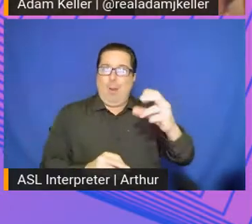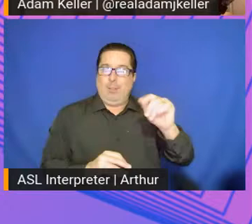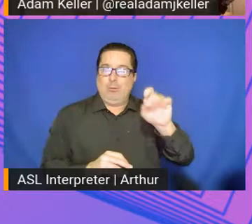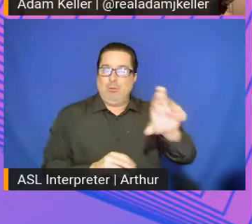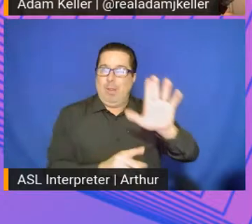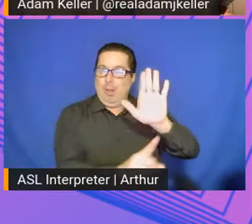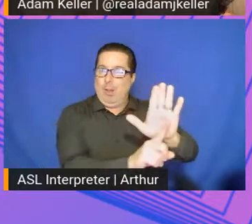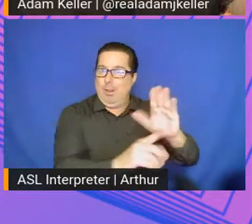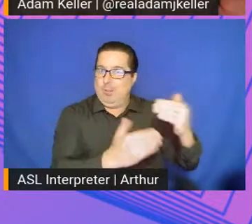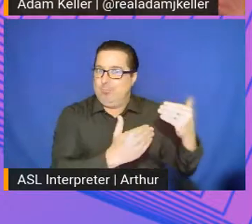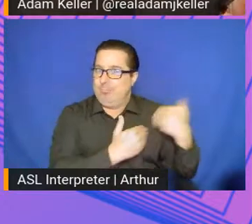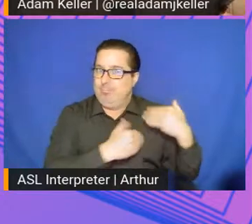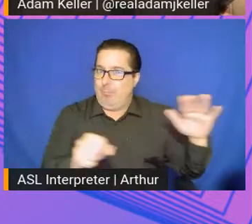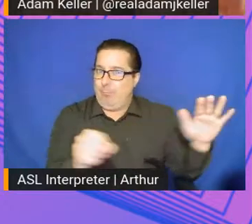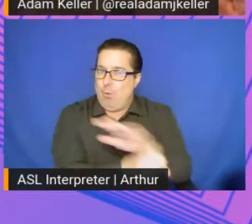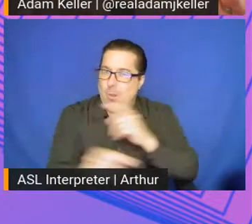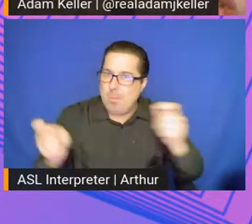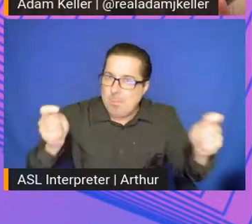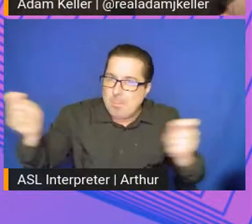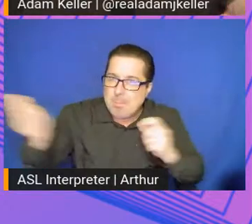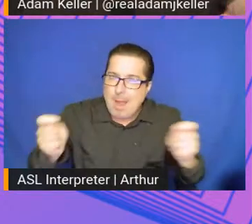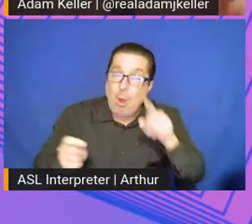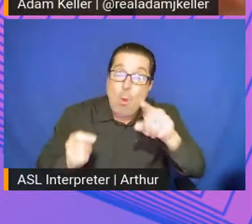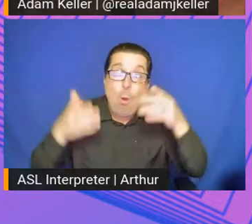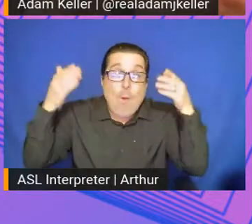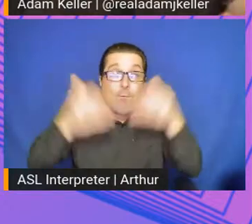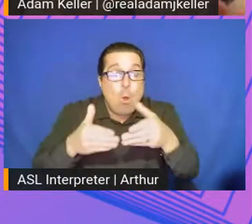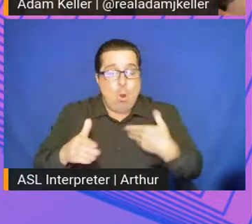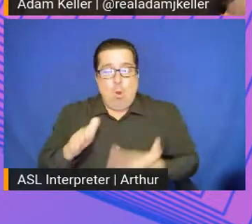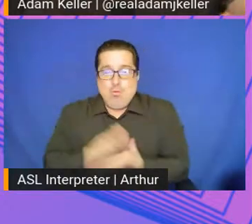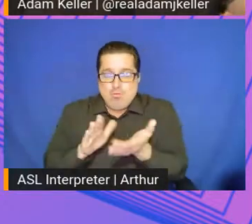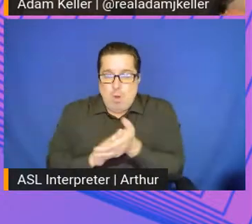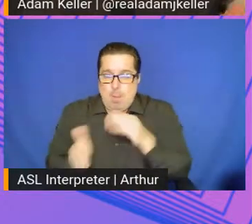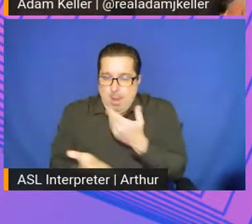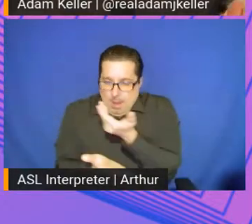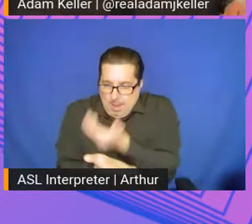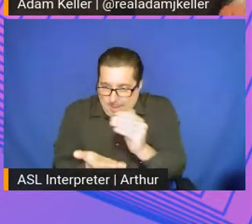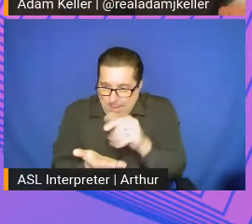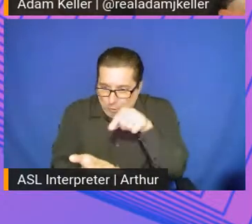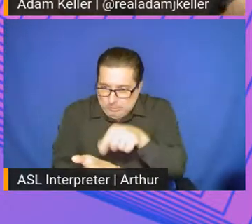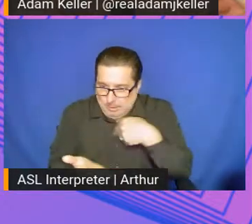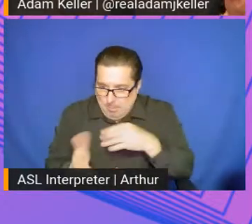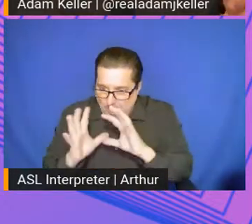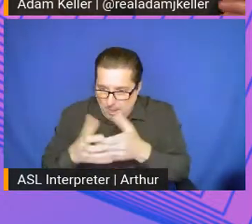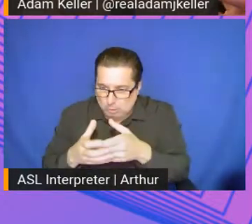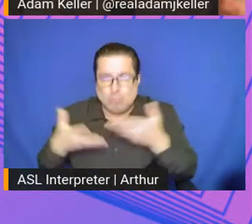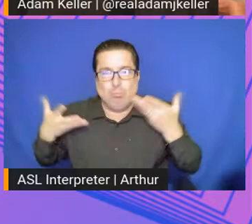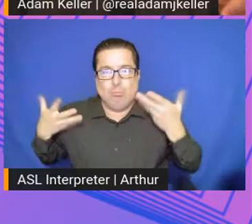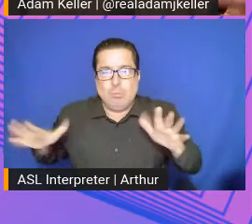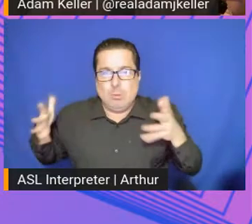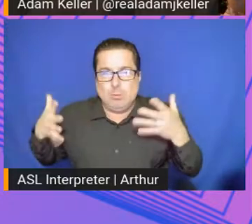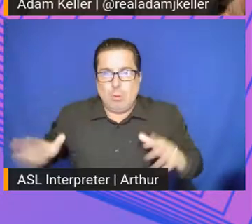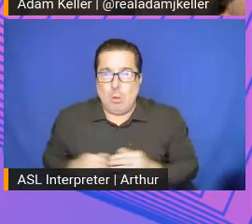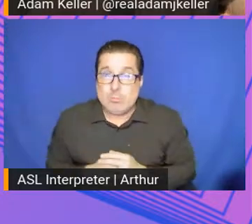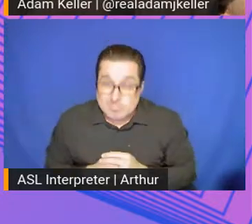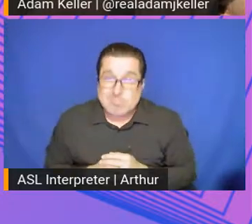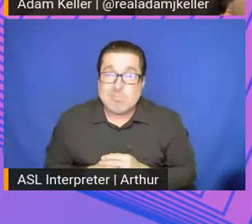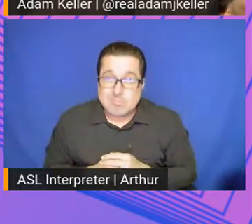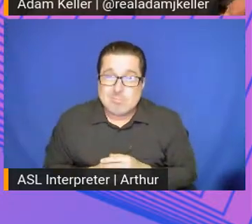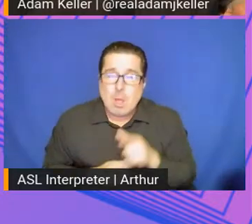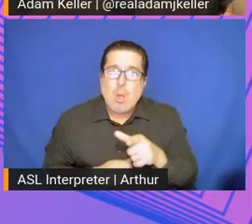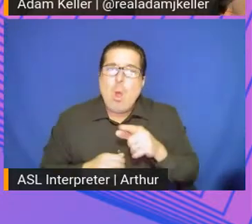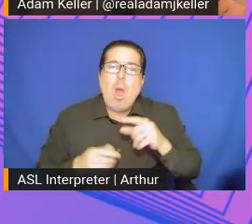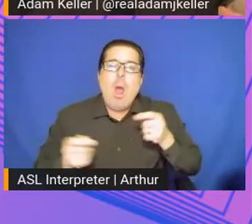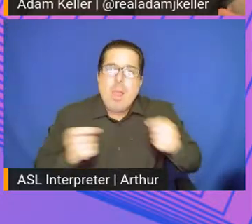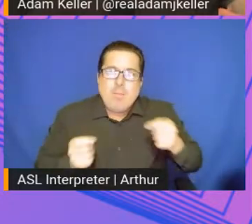those. It's all fully managed. You just focus on running your containers in your cluster. And you can also leverage AWS